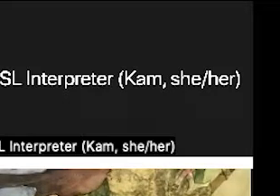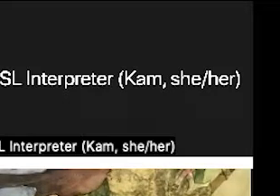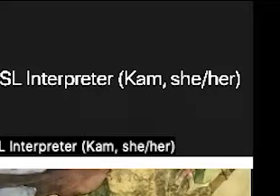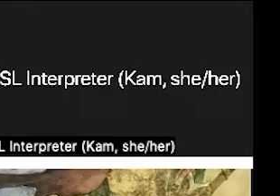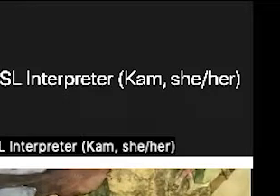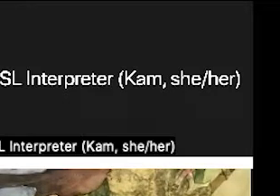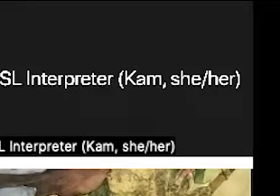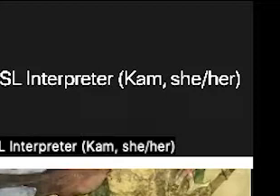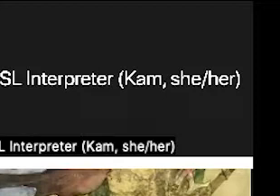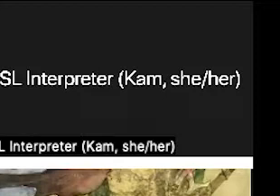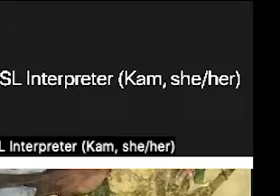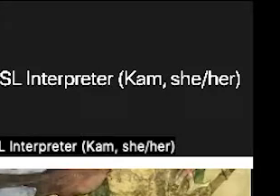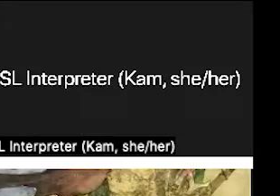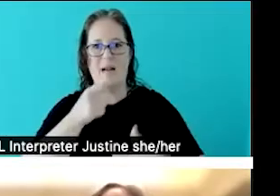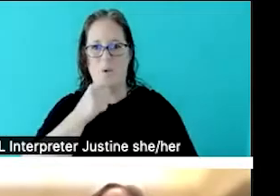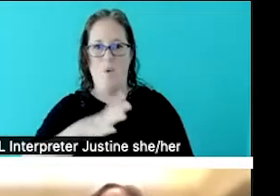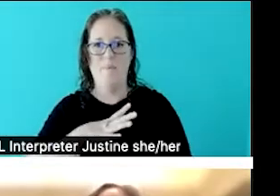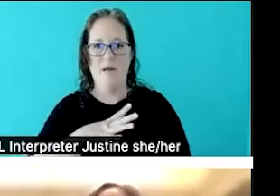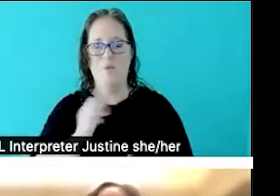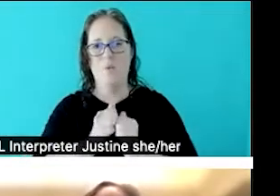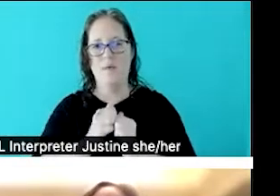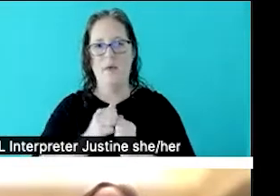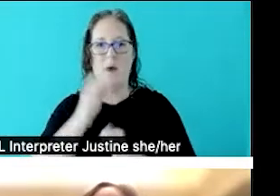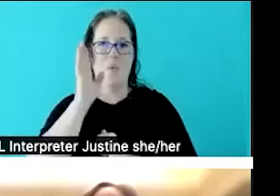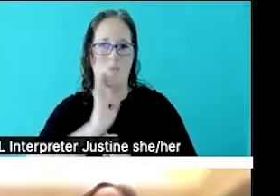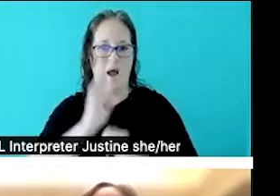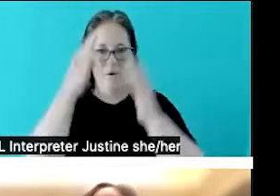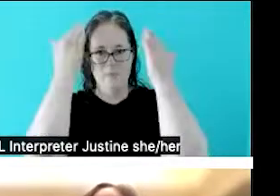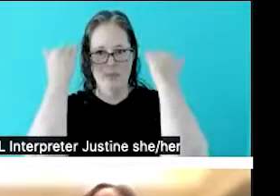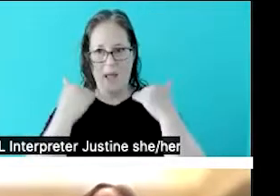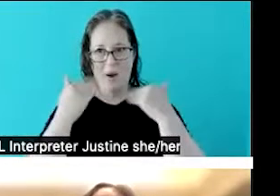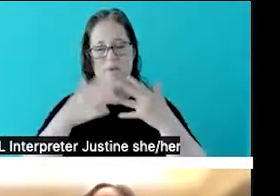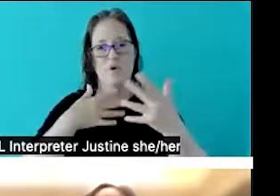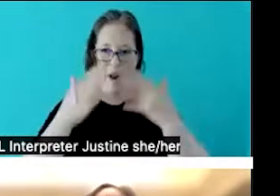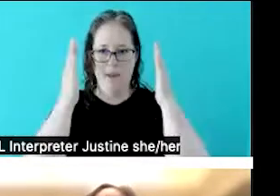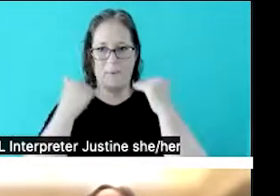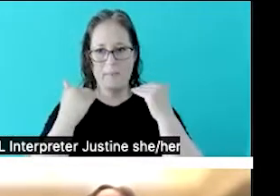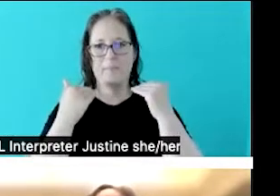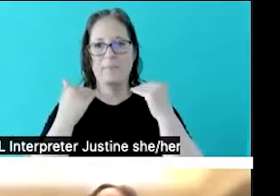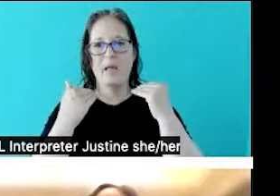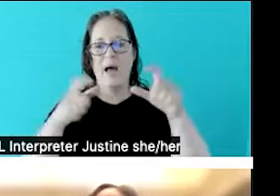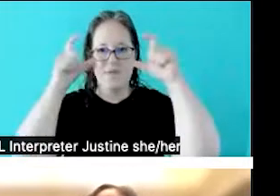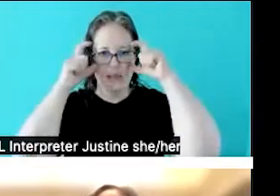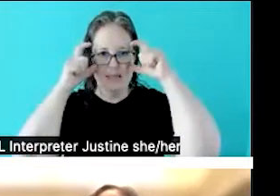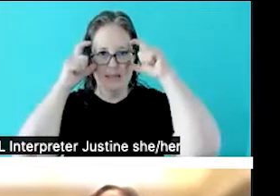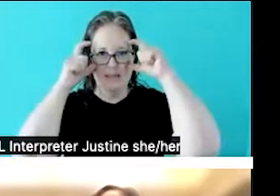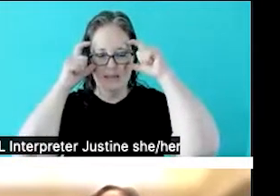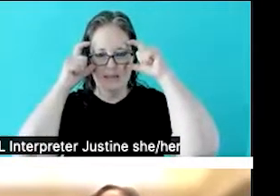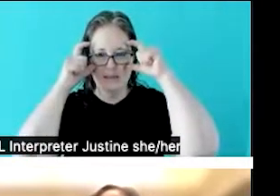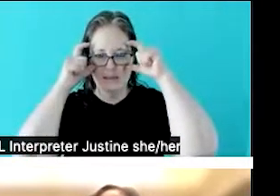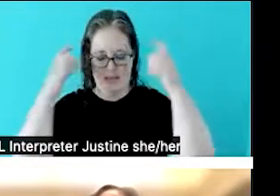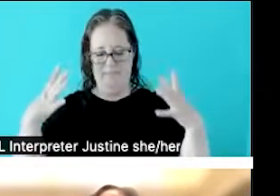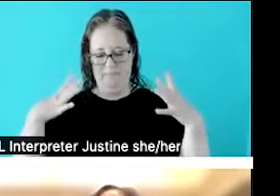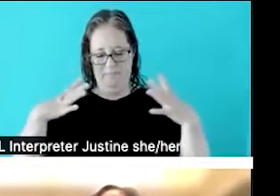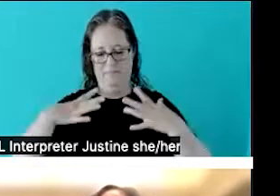a Hispanic woman with brown grain hair. I wear glasses, and I am wearing a